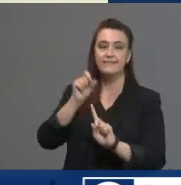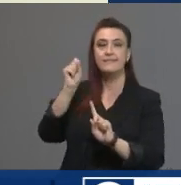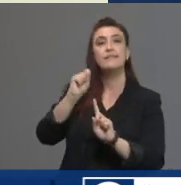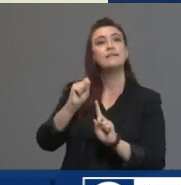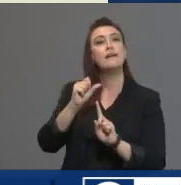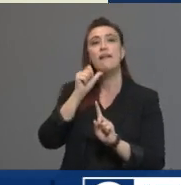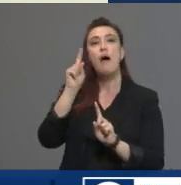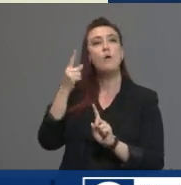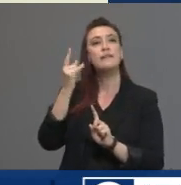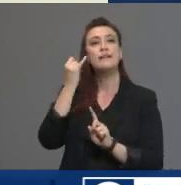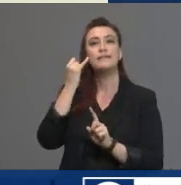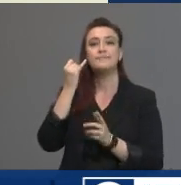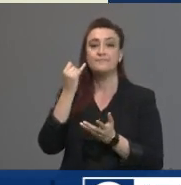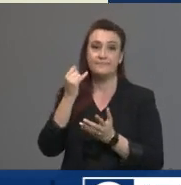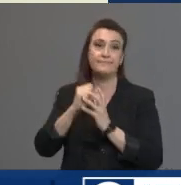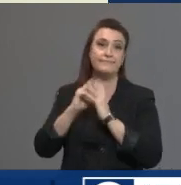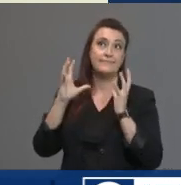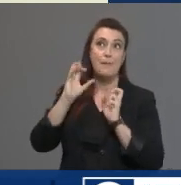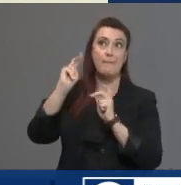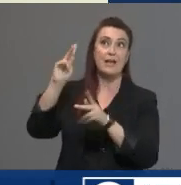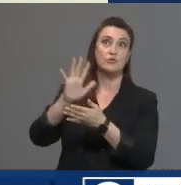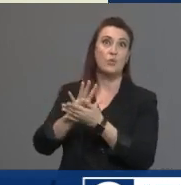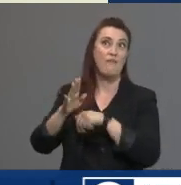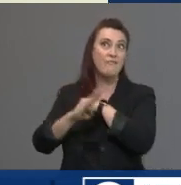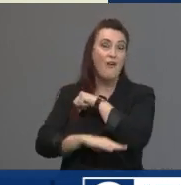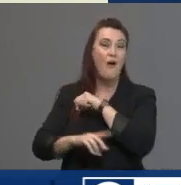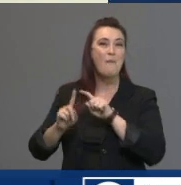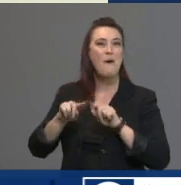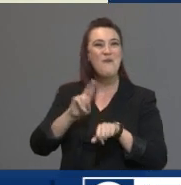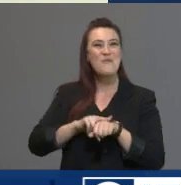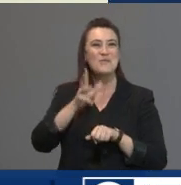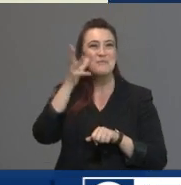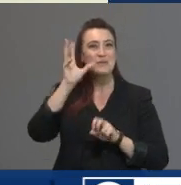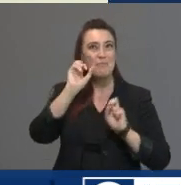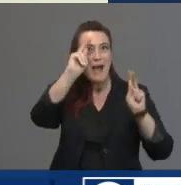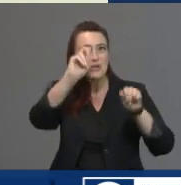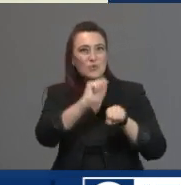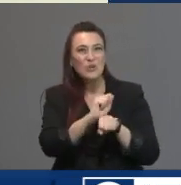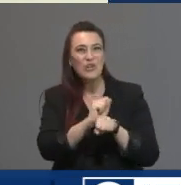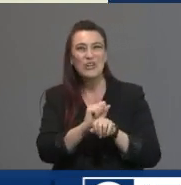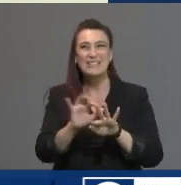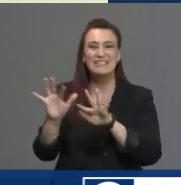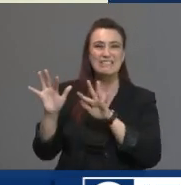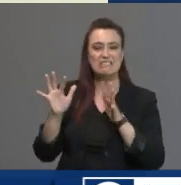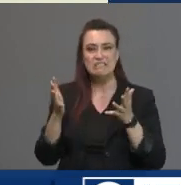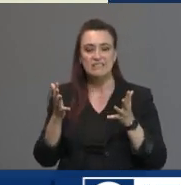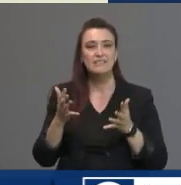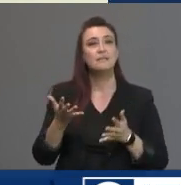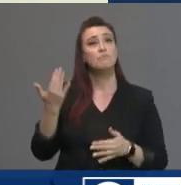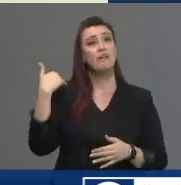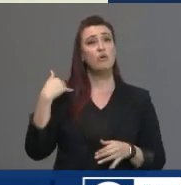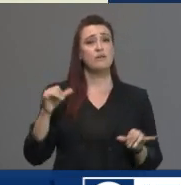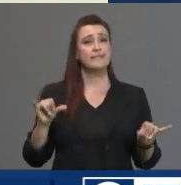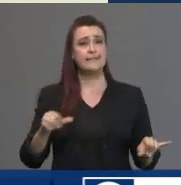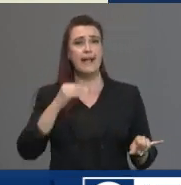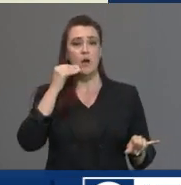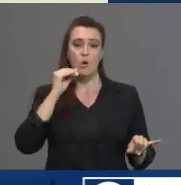there are not only the idea of kids back in school, but of course parents going to work. The thing about the stay